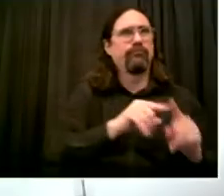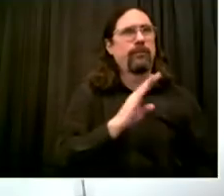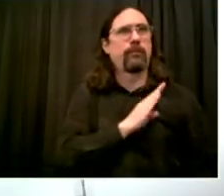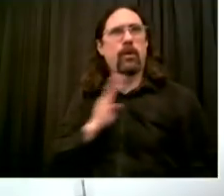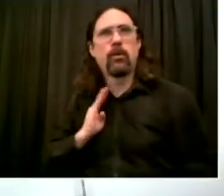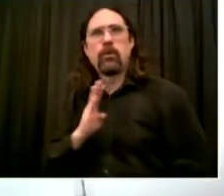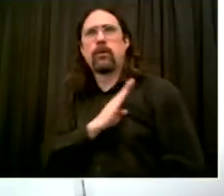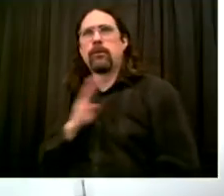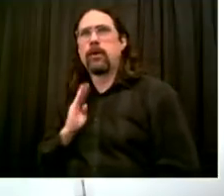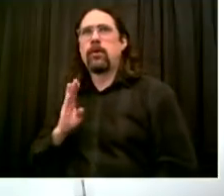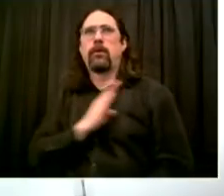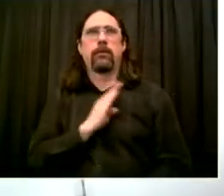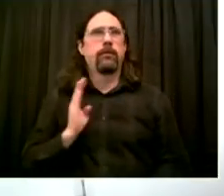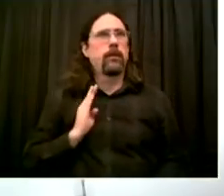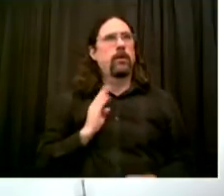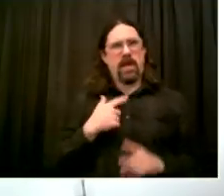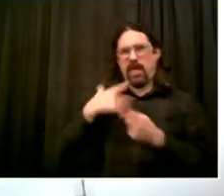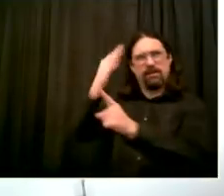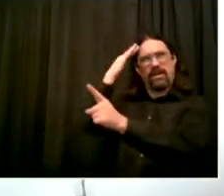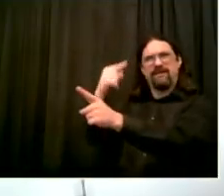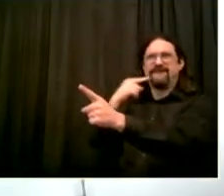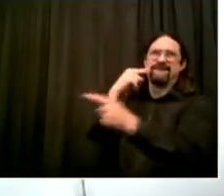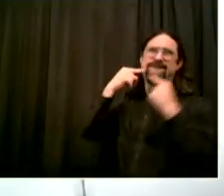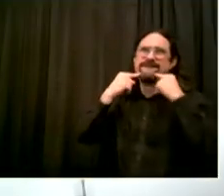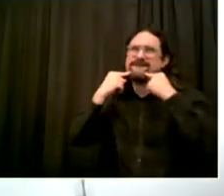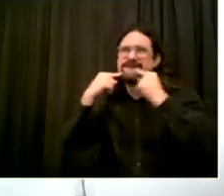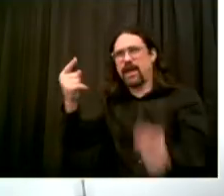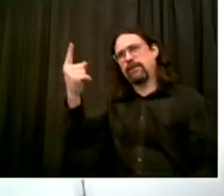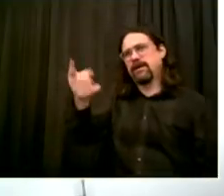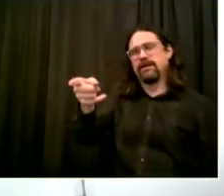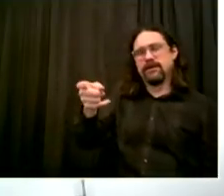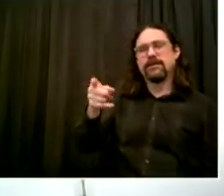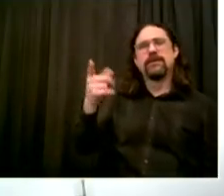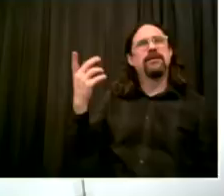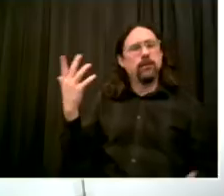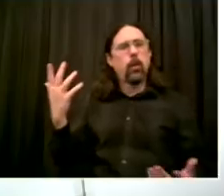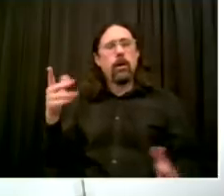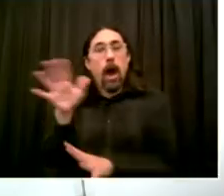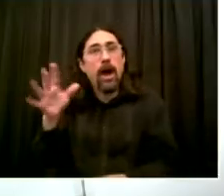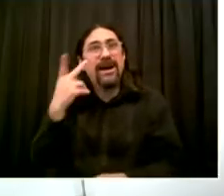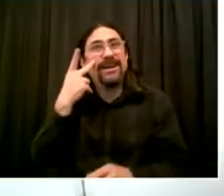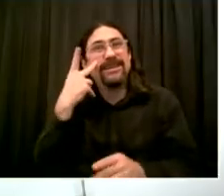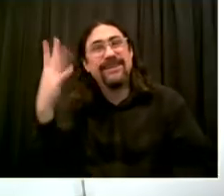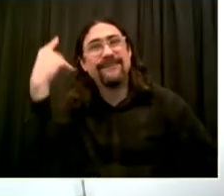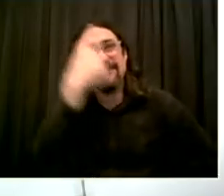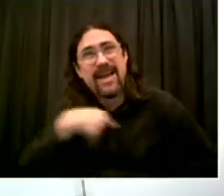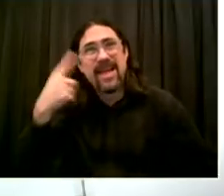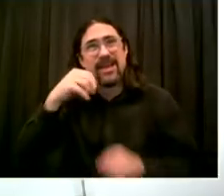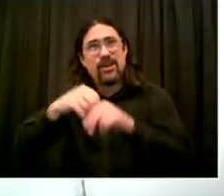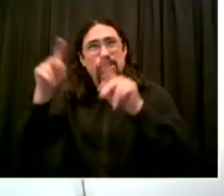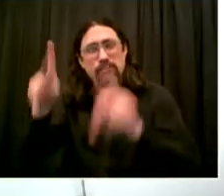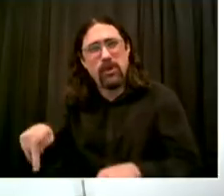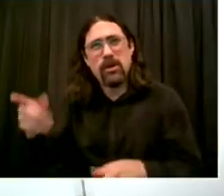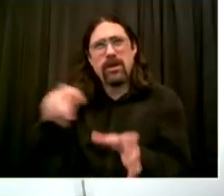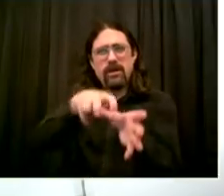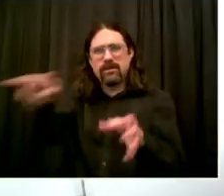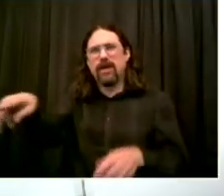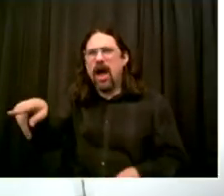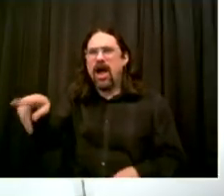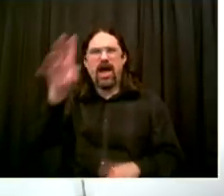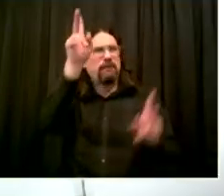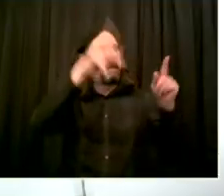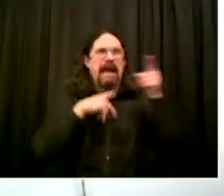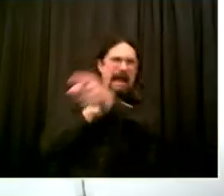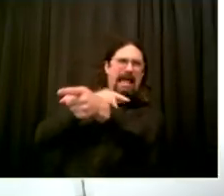that she was on the ground in my neighborhood, and I trusted that work then, and I trust that work now. So anything that I can do,